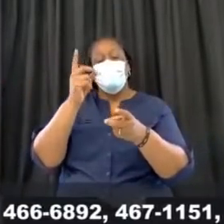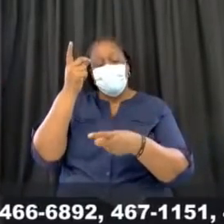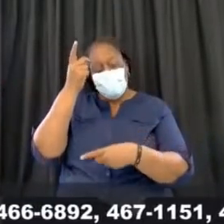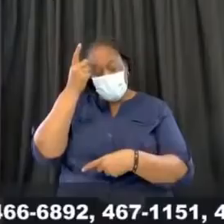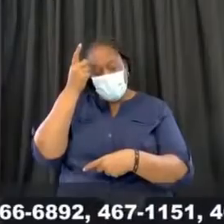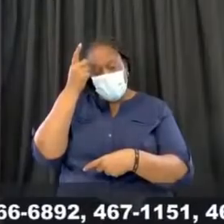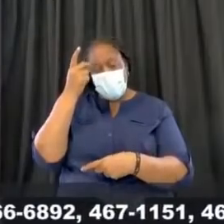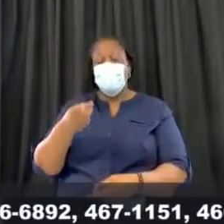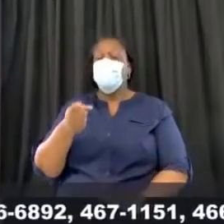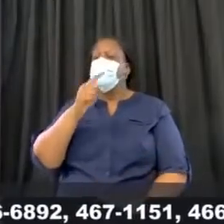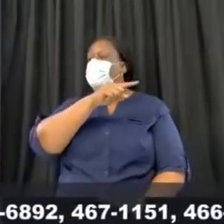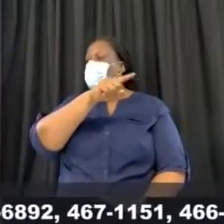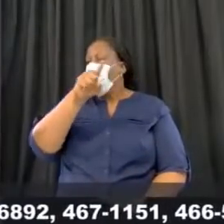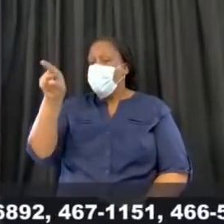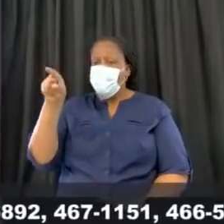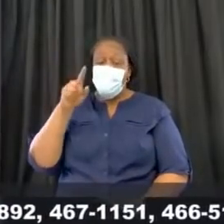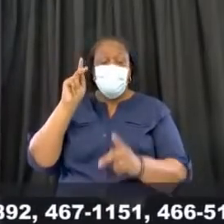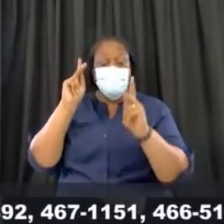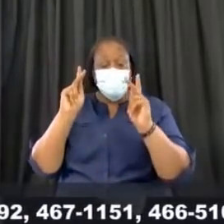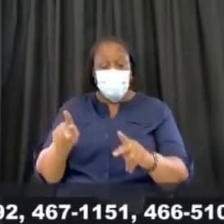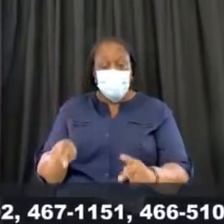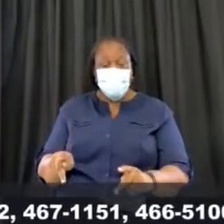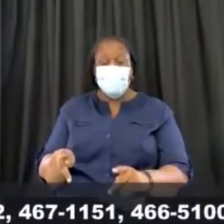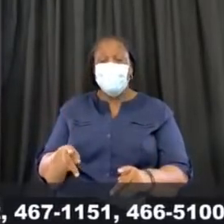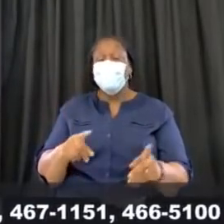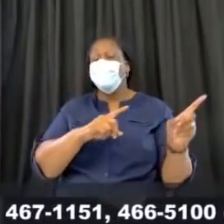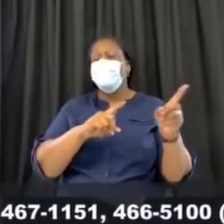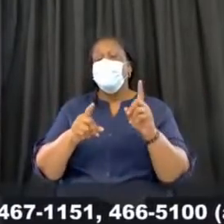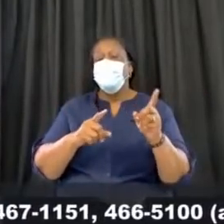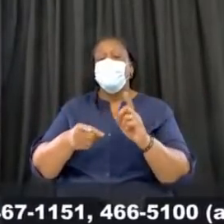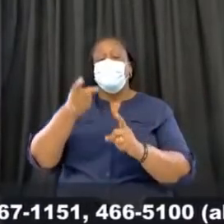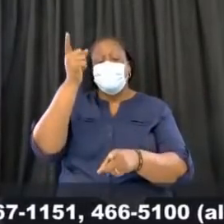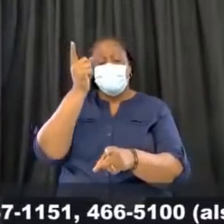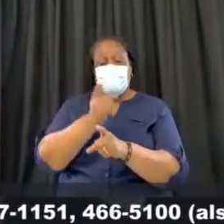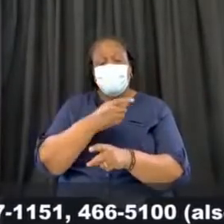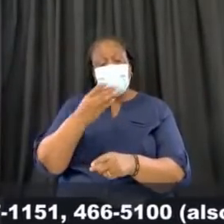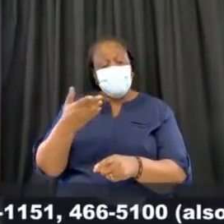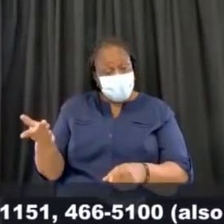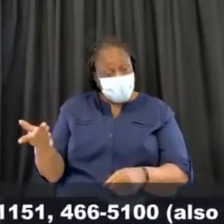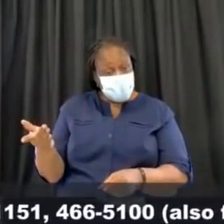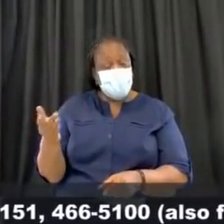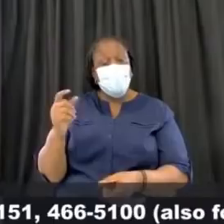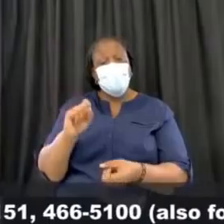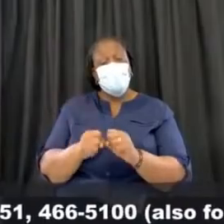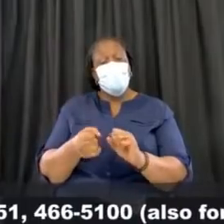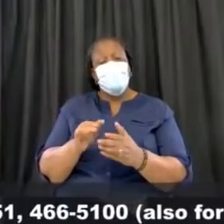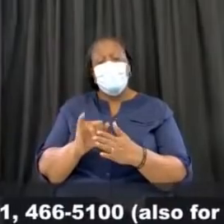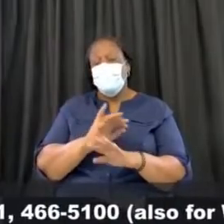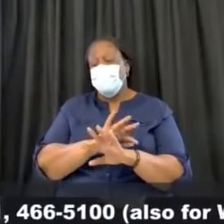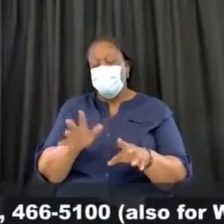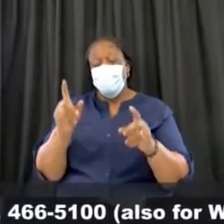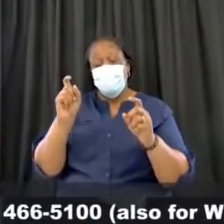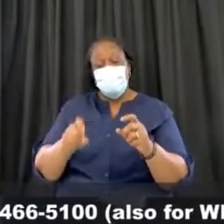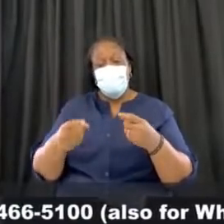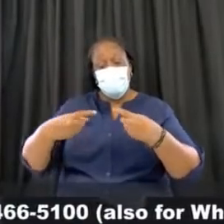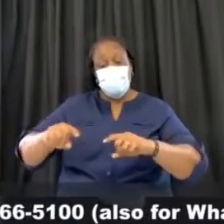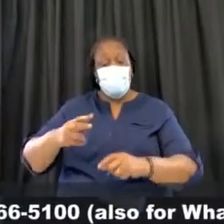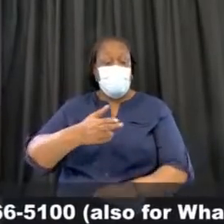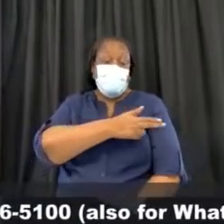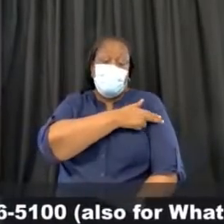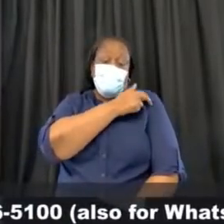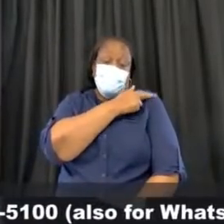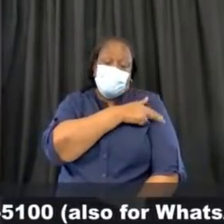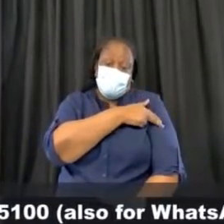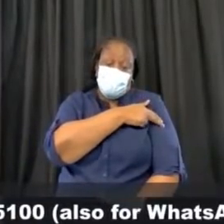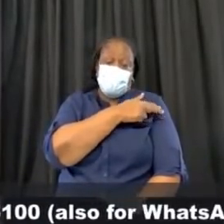can prevent themselves from becoming severely ill and hospitalized, and this is through vaccination. Yes, we've done